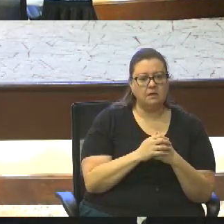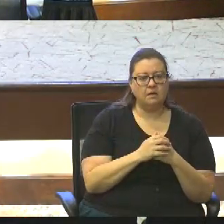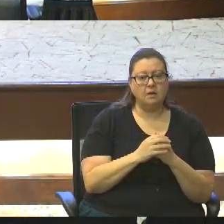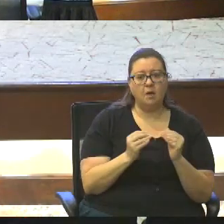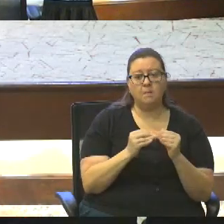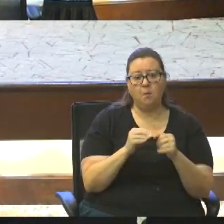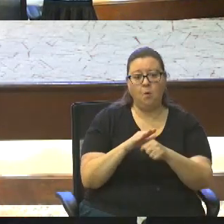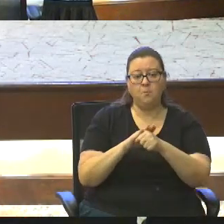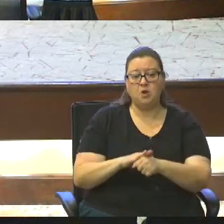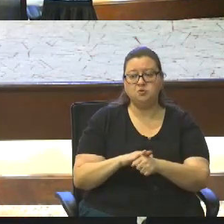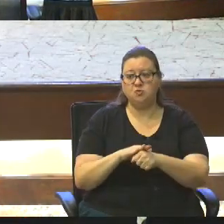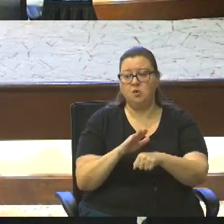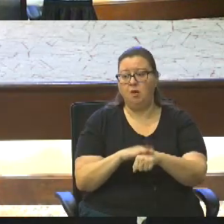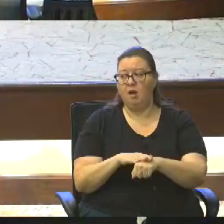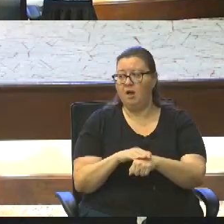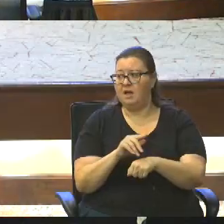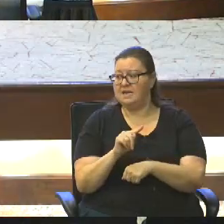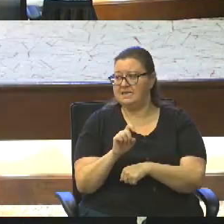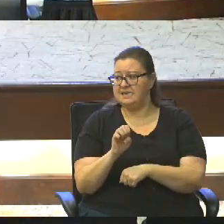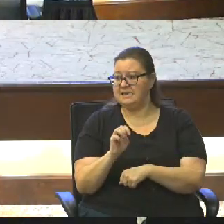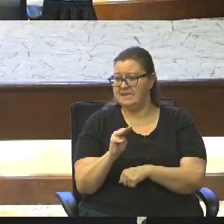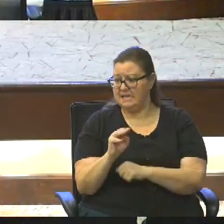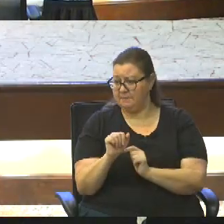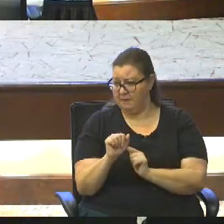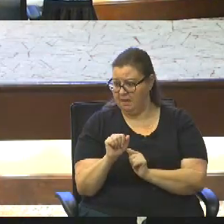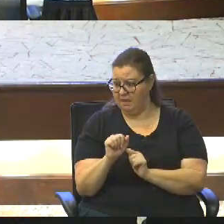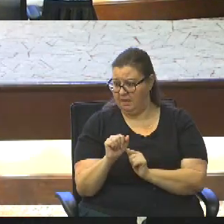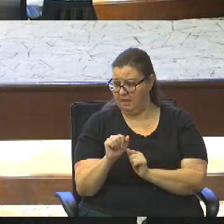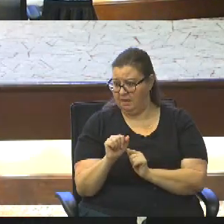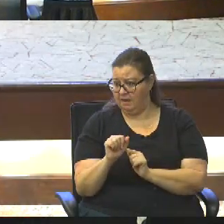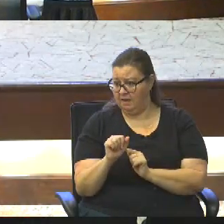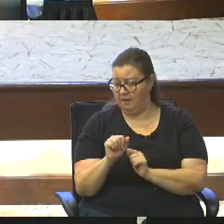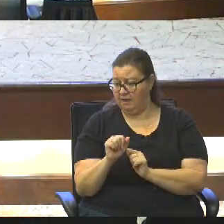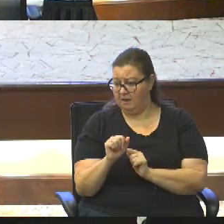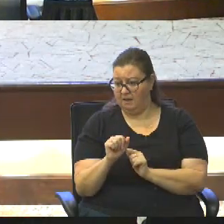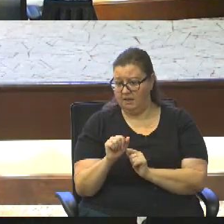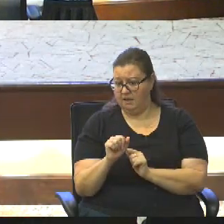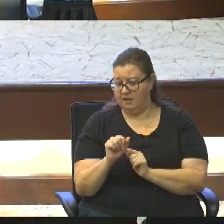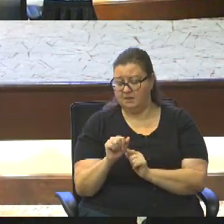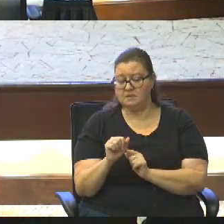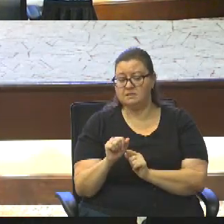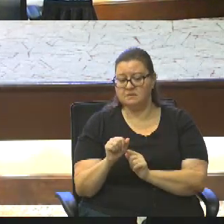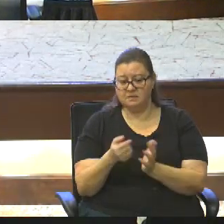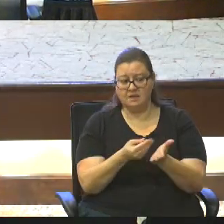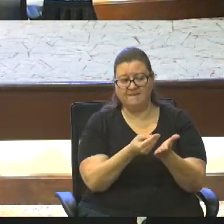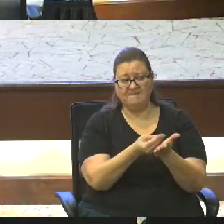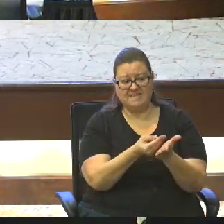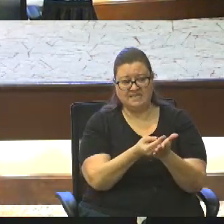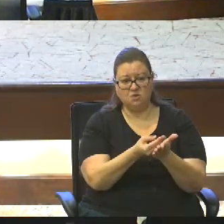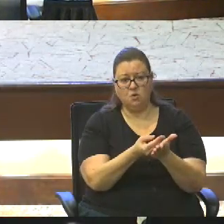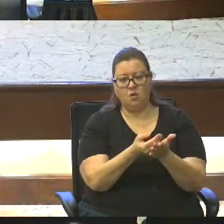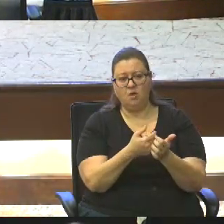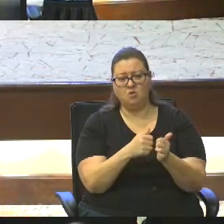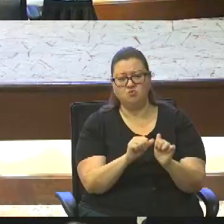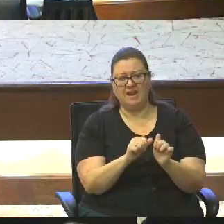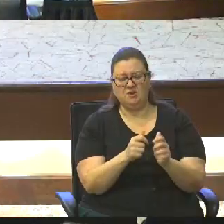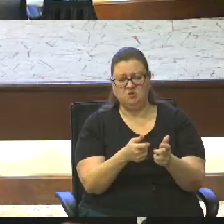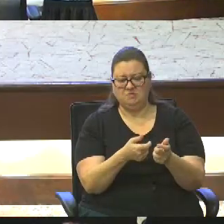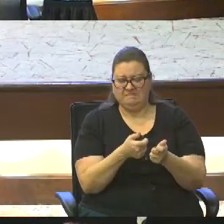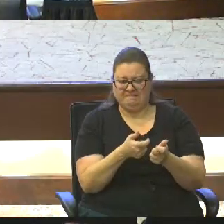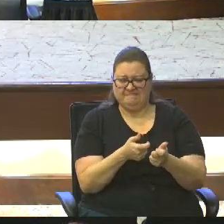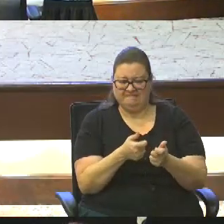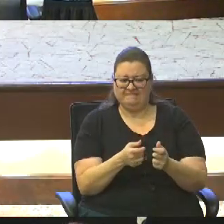frankly, on the team out there, given our fiscal realities. We're squeezing a little more juice out of the turnip, so to